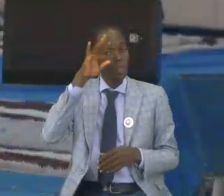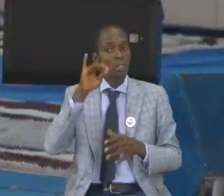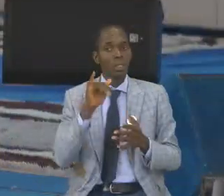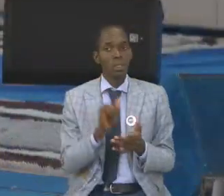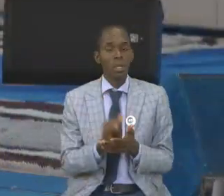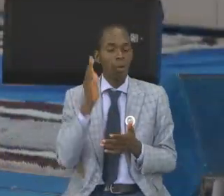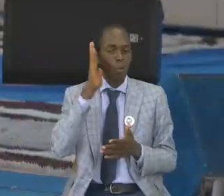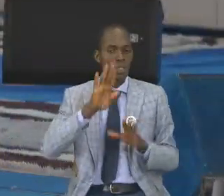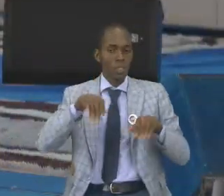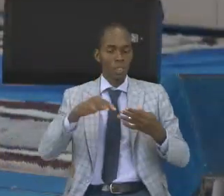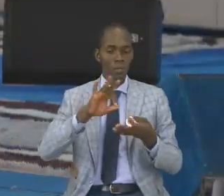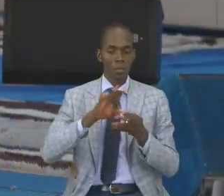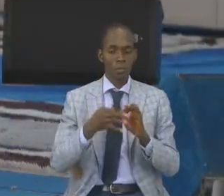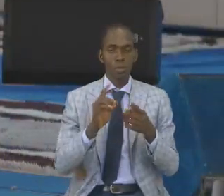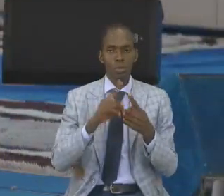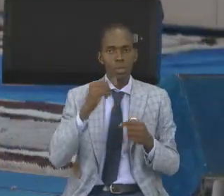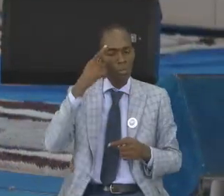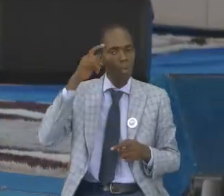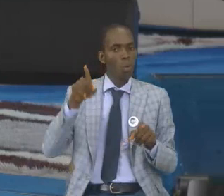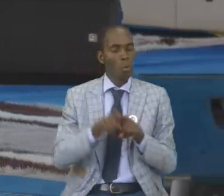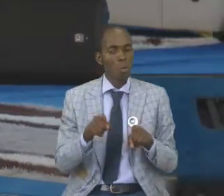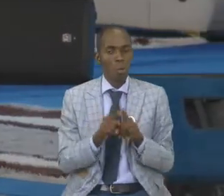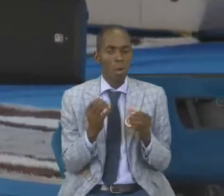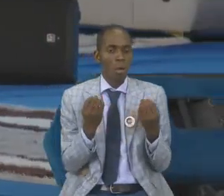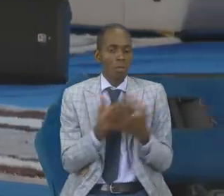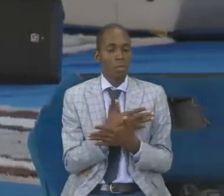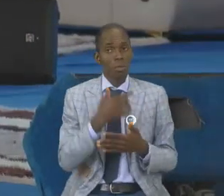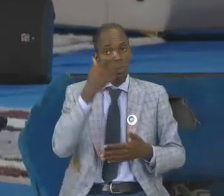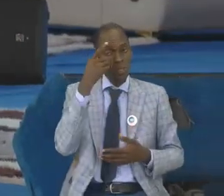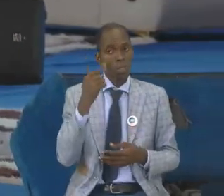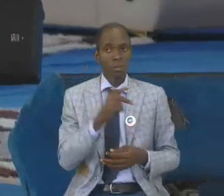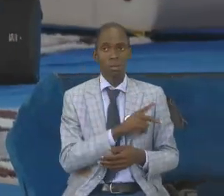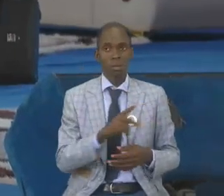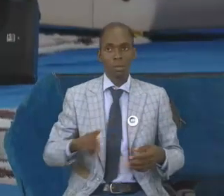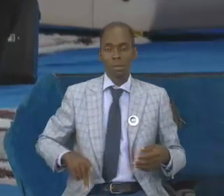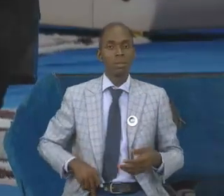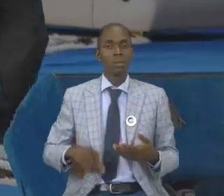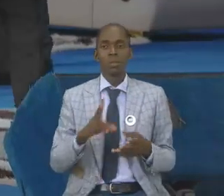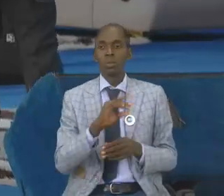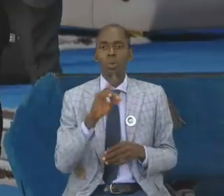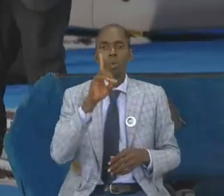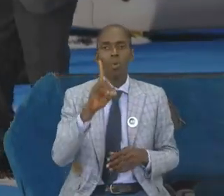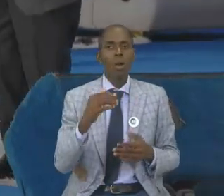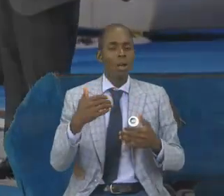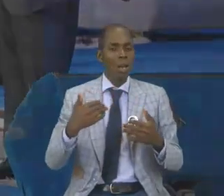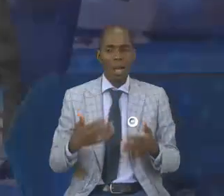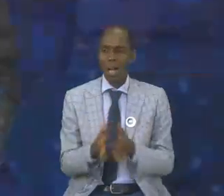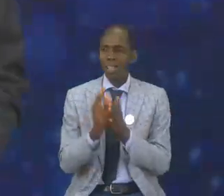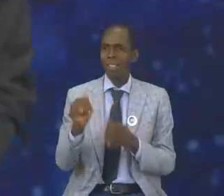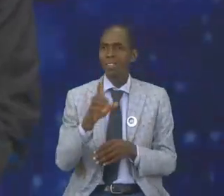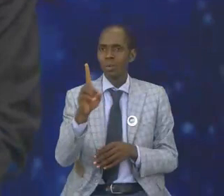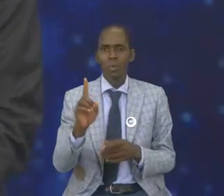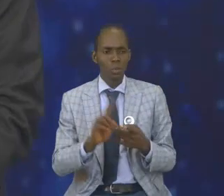the dream, they were all afraid. They said, Nebuchadnezzar king, nobody ever asked anybody to come